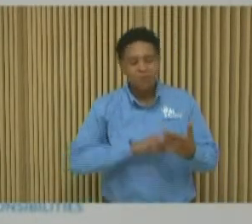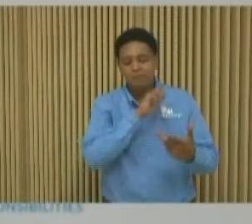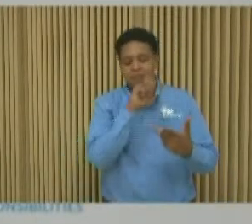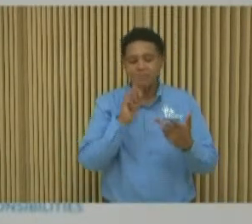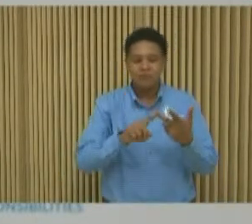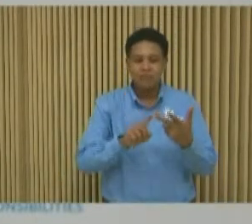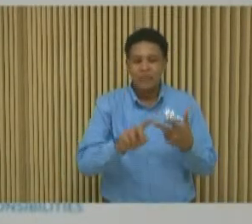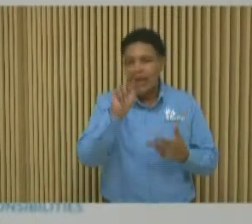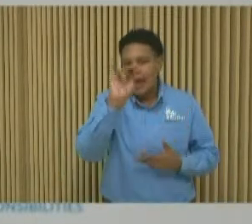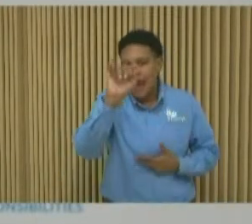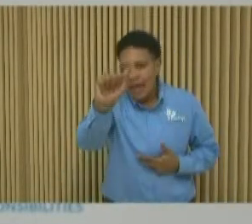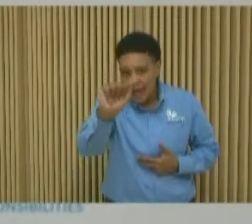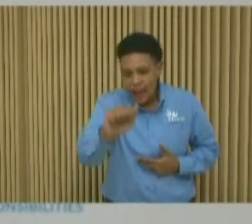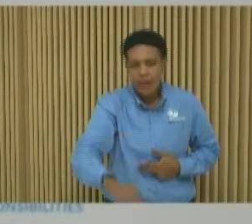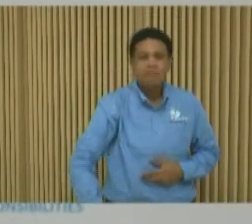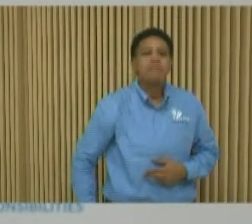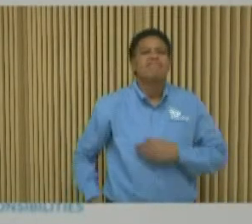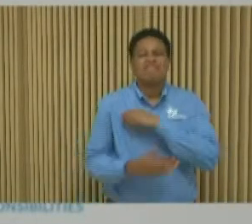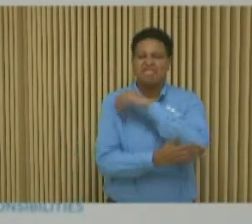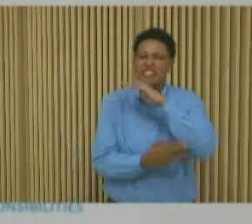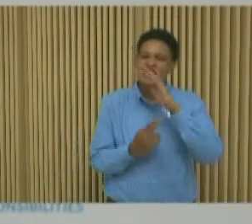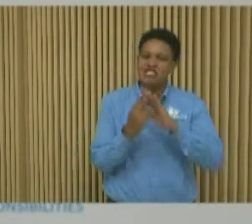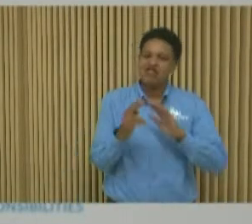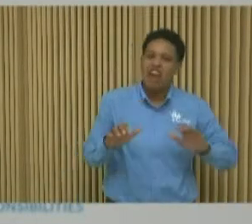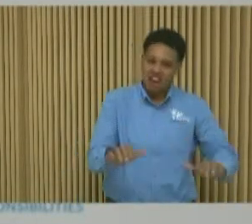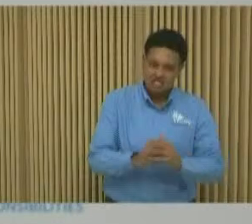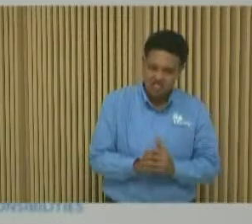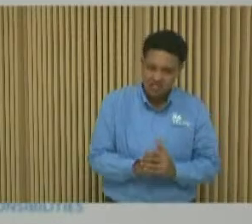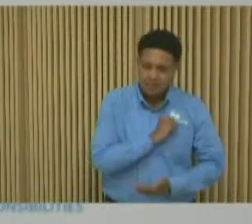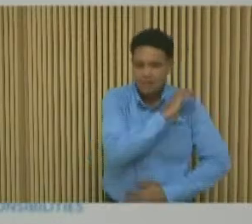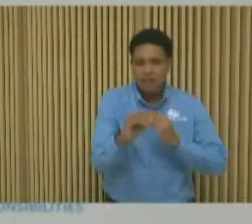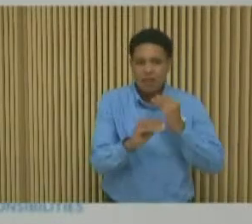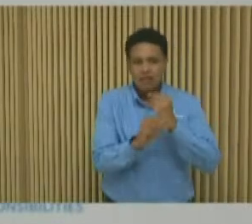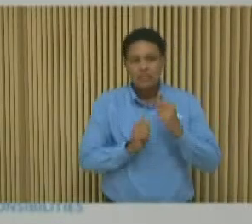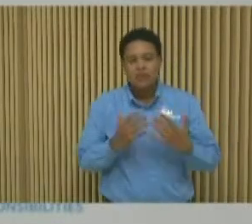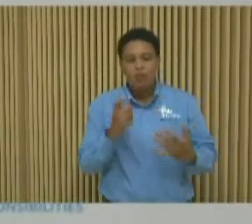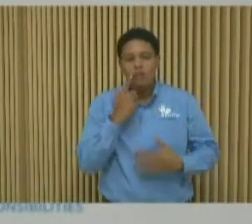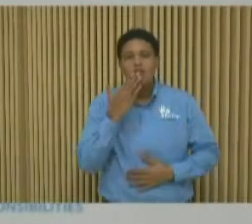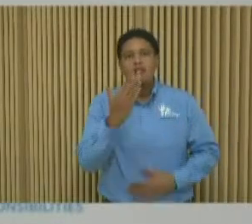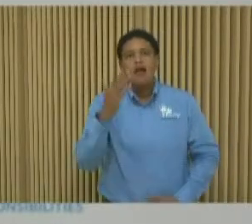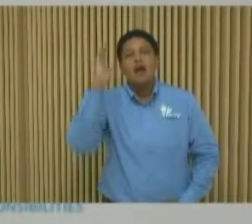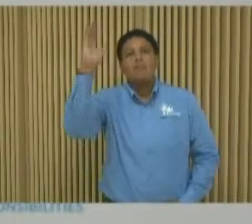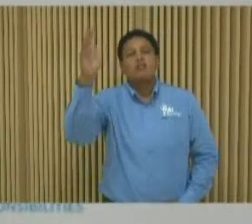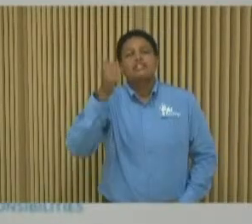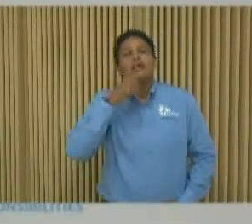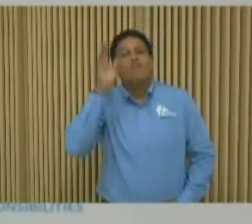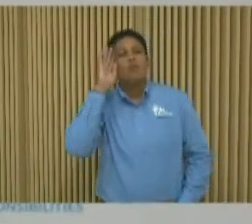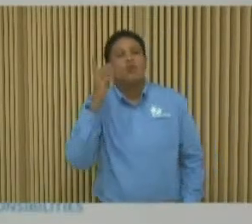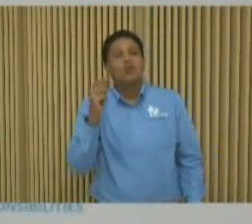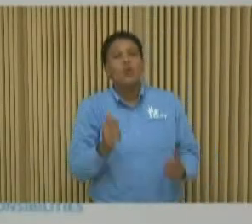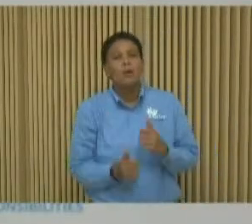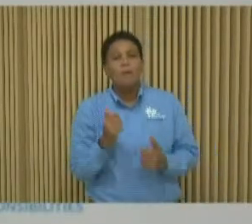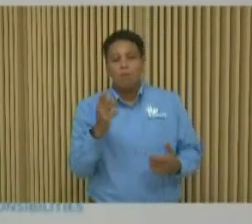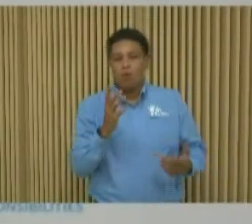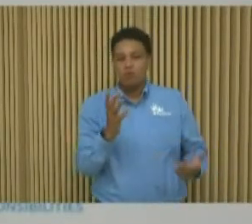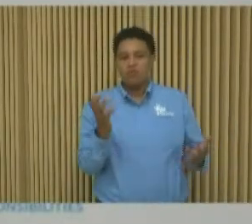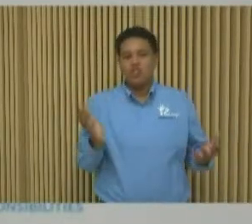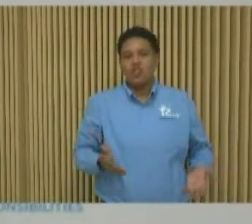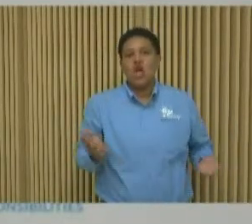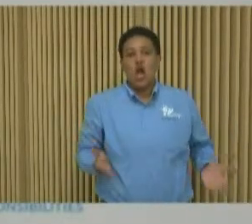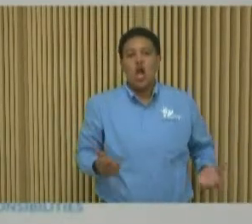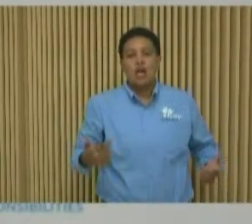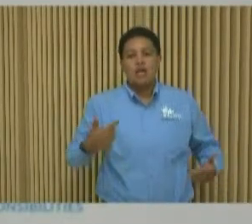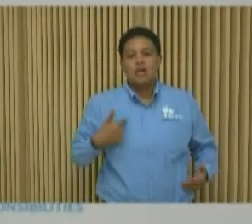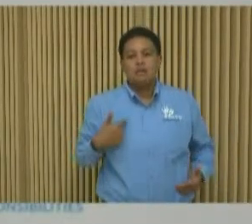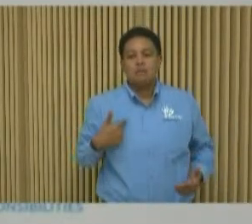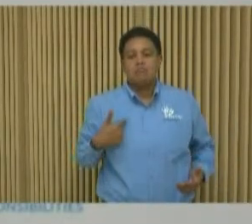Action. Also like to thank our presenters who will be doing most of the talking, and we